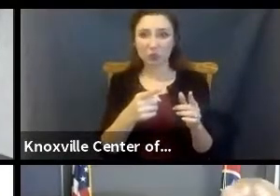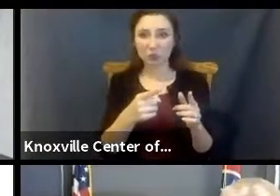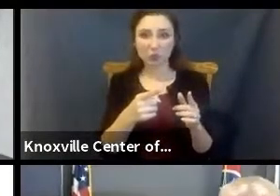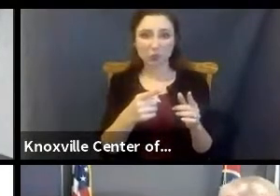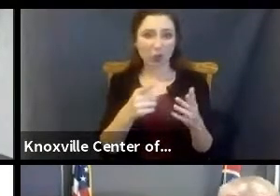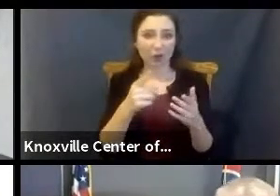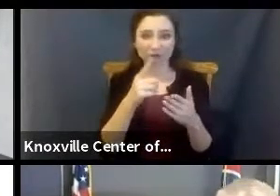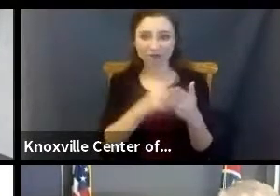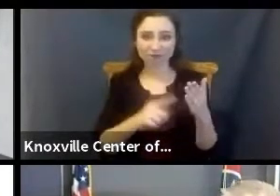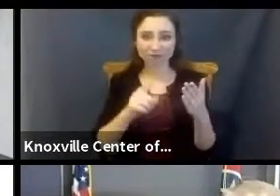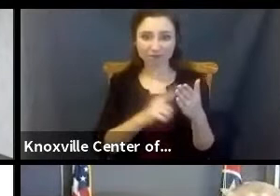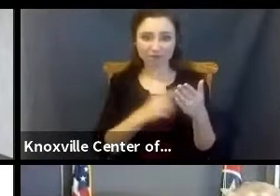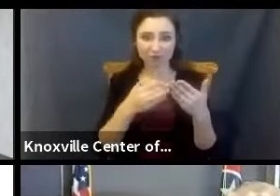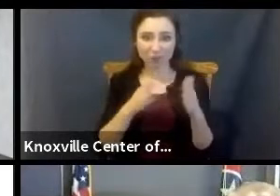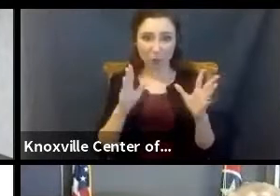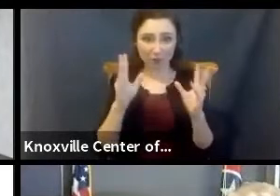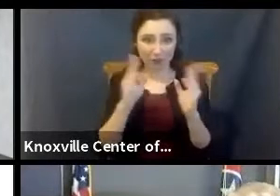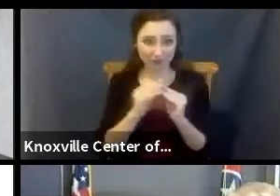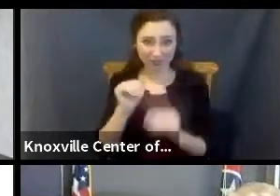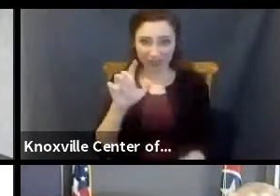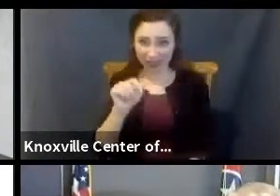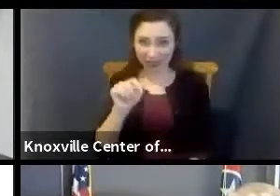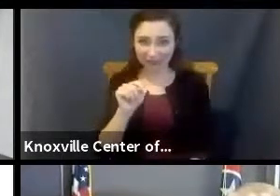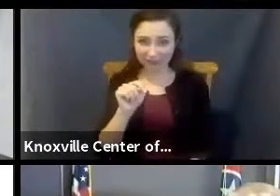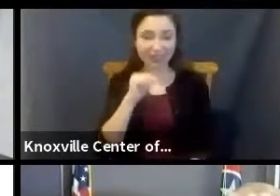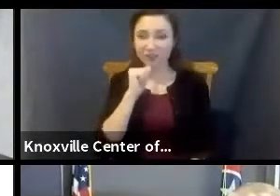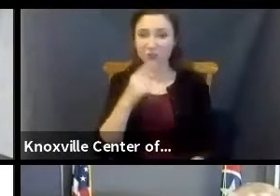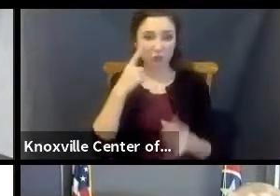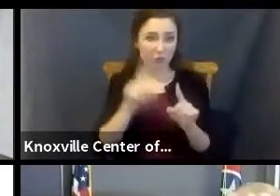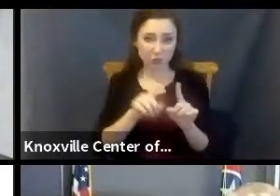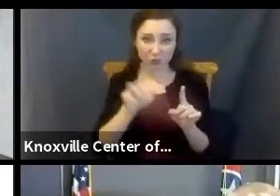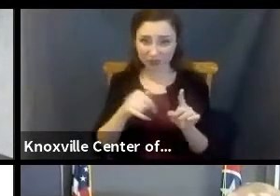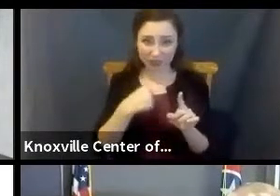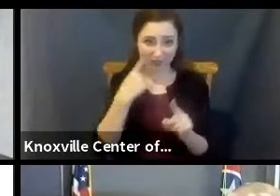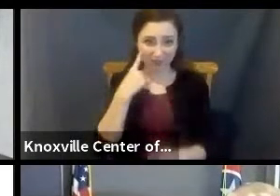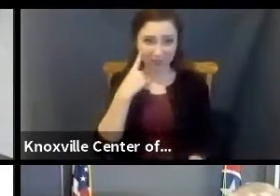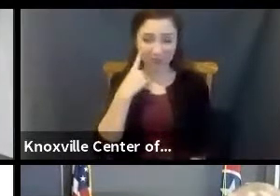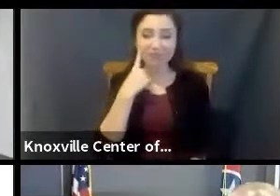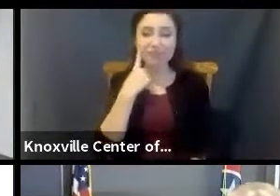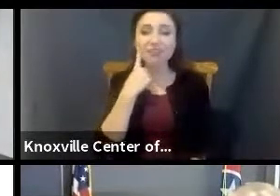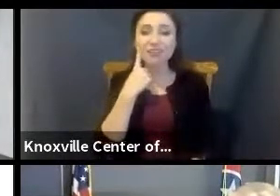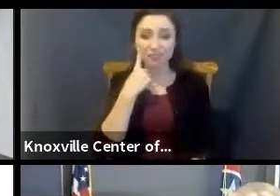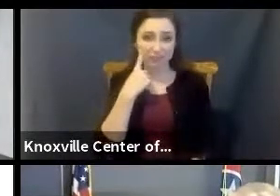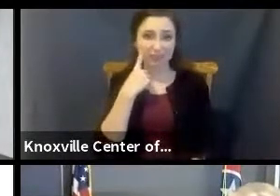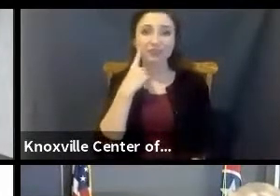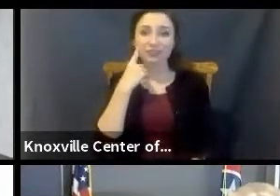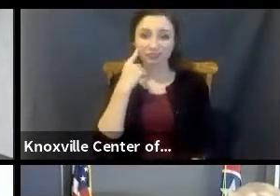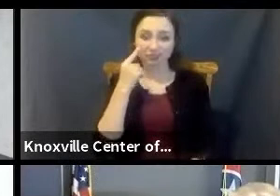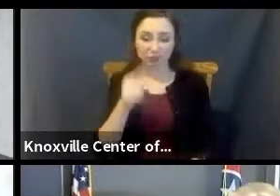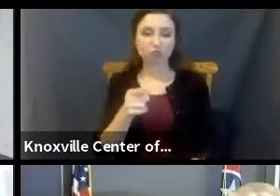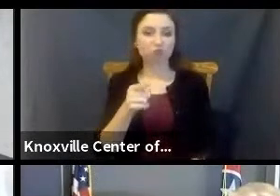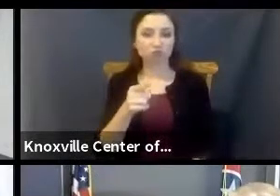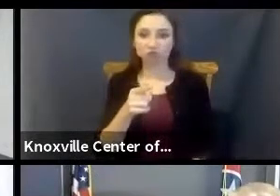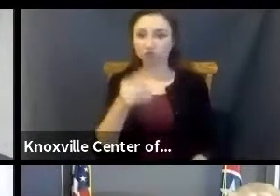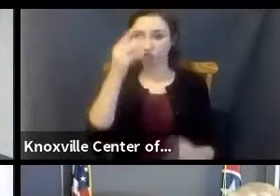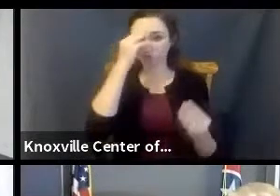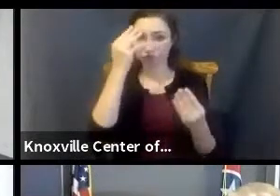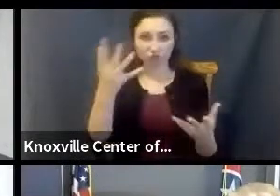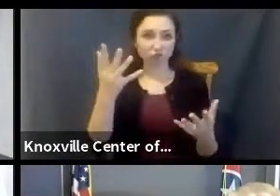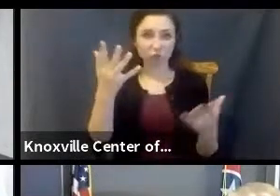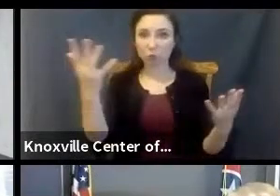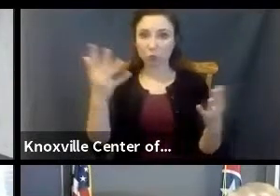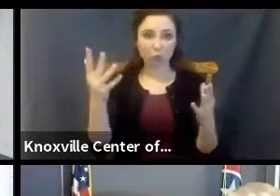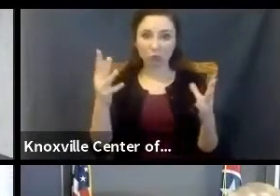Meetings Act. I can tell you, I don't agree with that. I think you noticed the meeting properly and you noticed what was on the